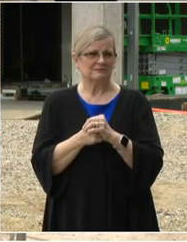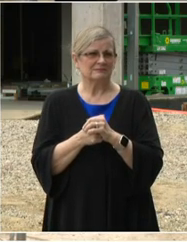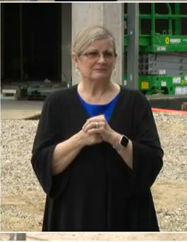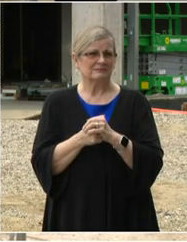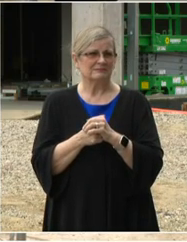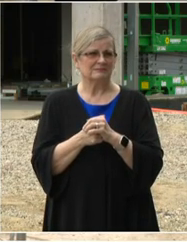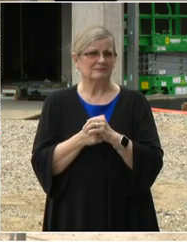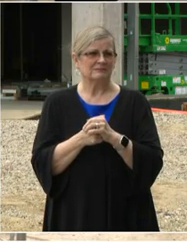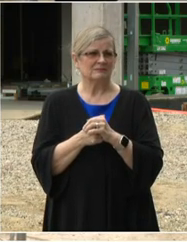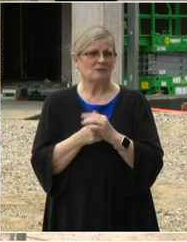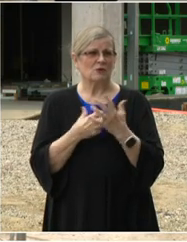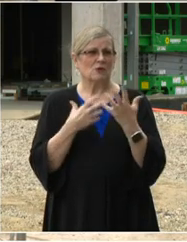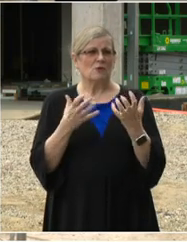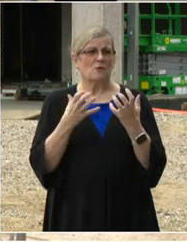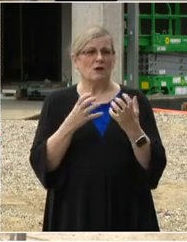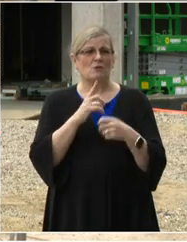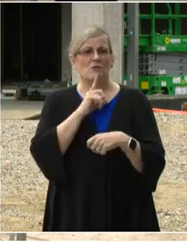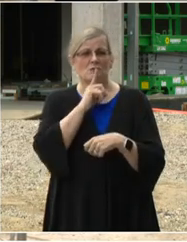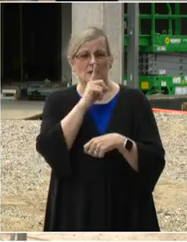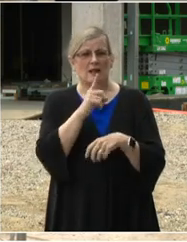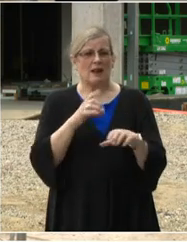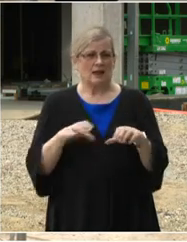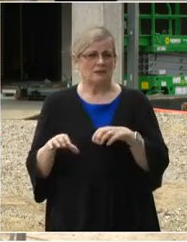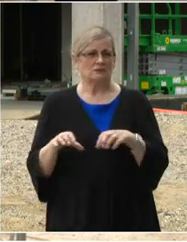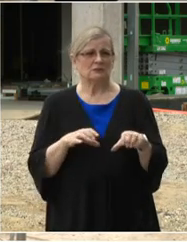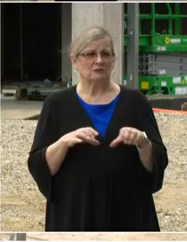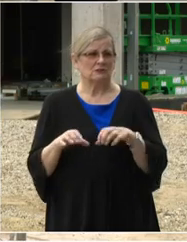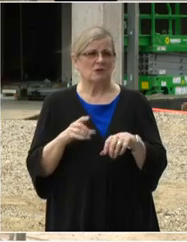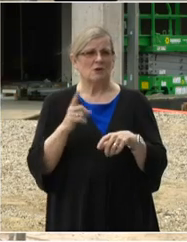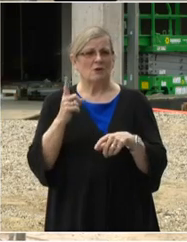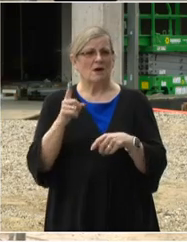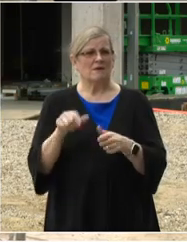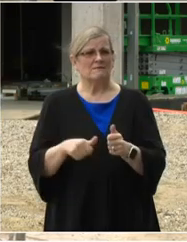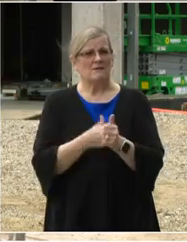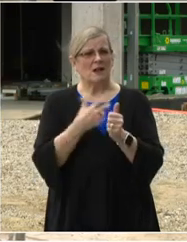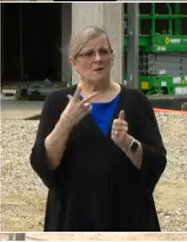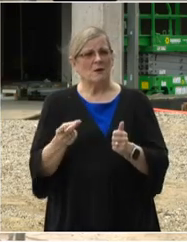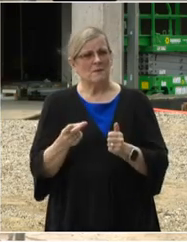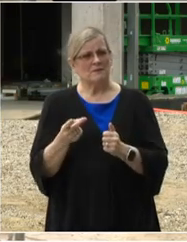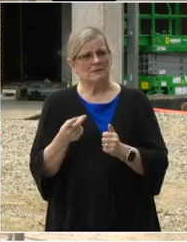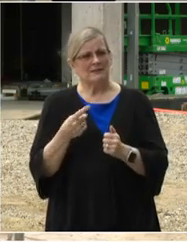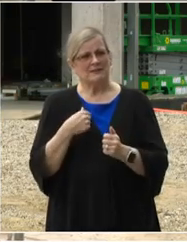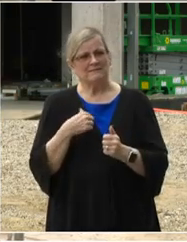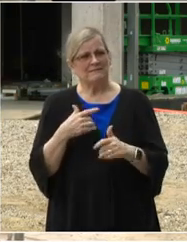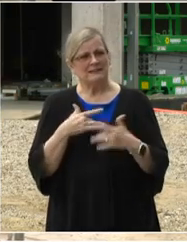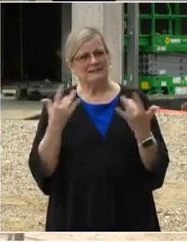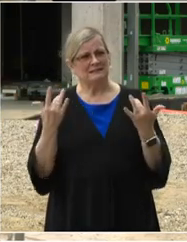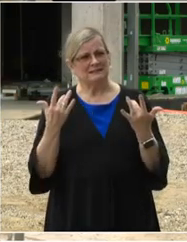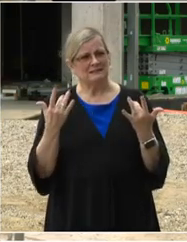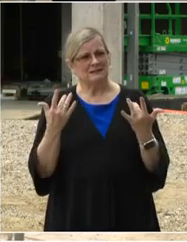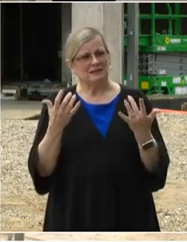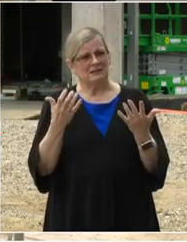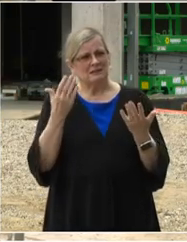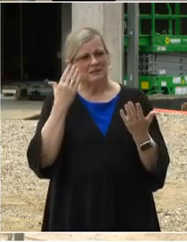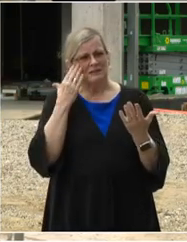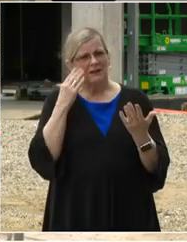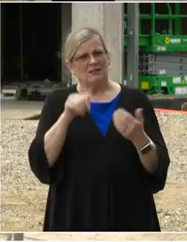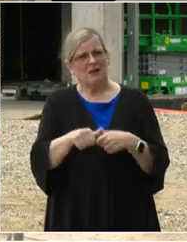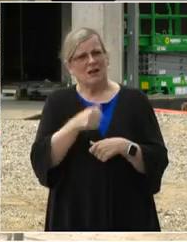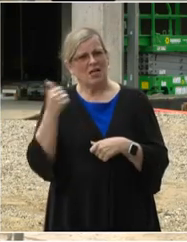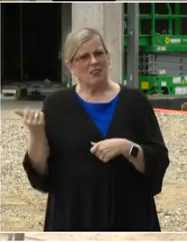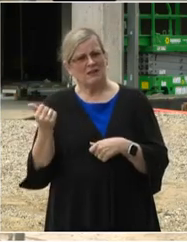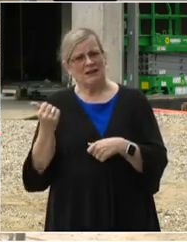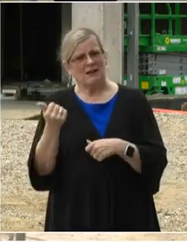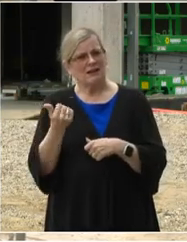there is real action. And just one follow-up to Stephanie's question. Have you had any indication when the hardened posture around the Capitol